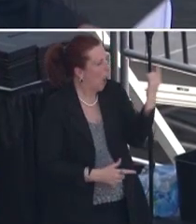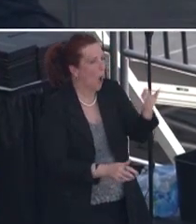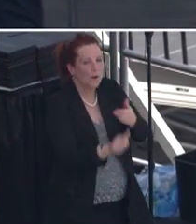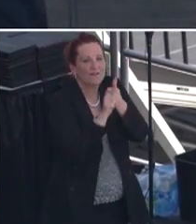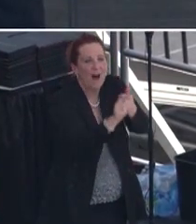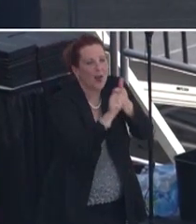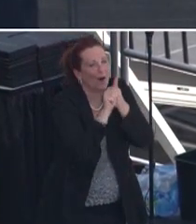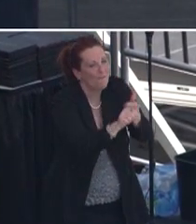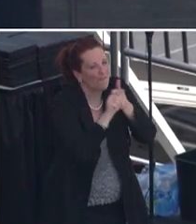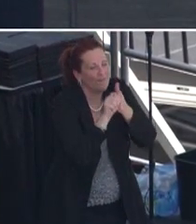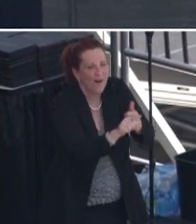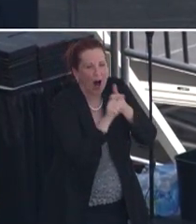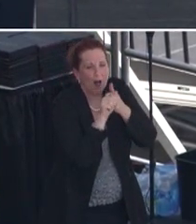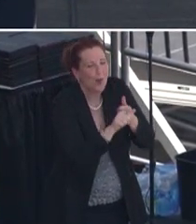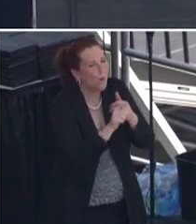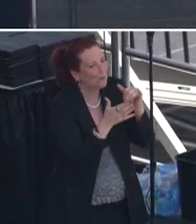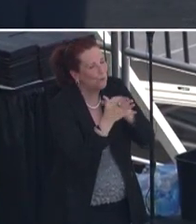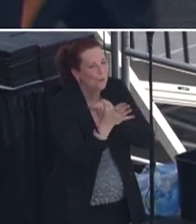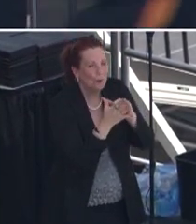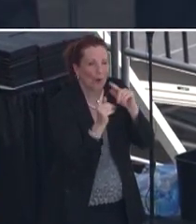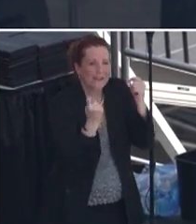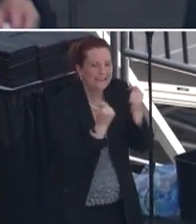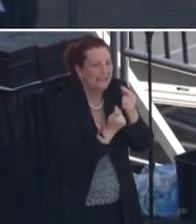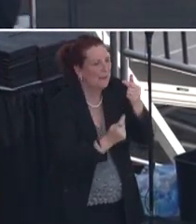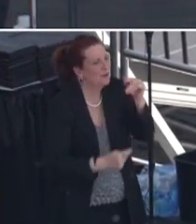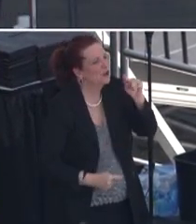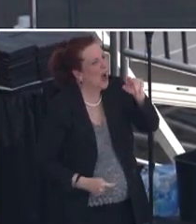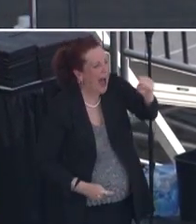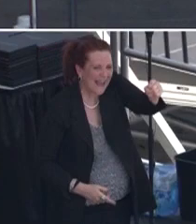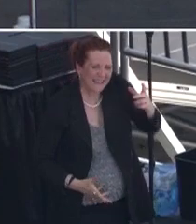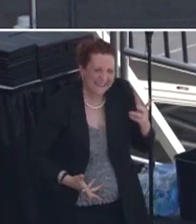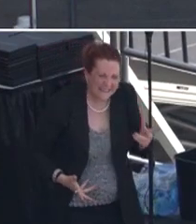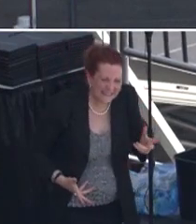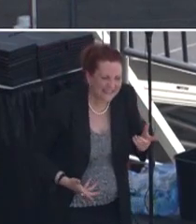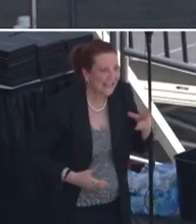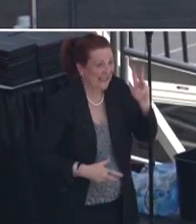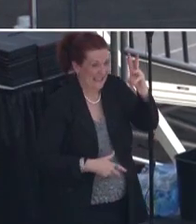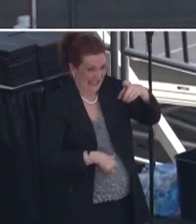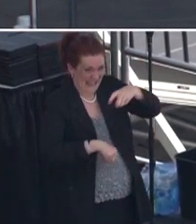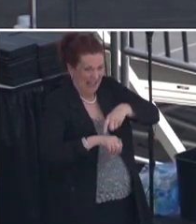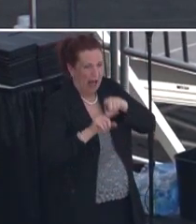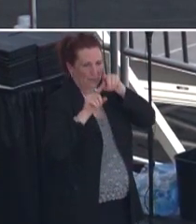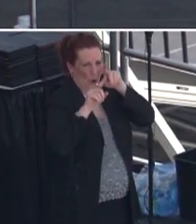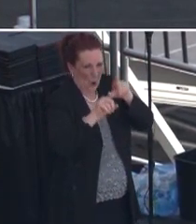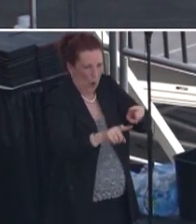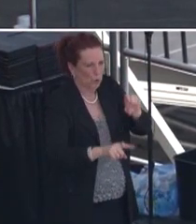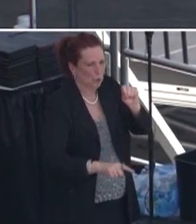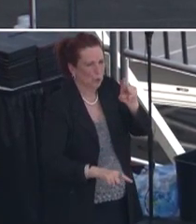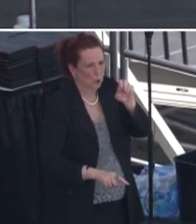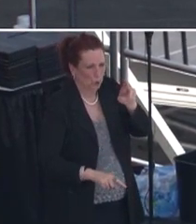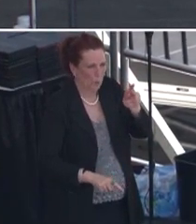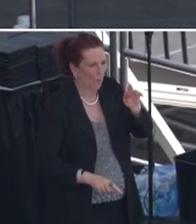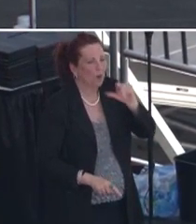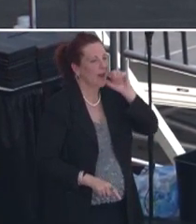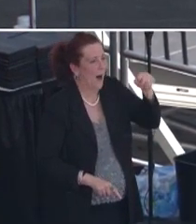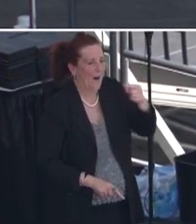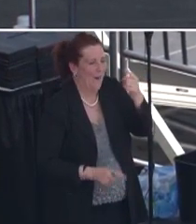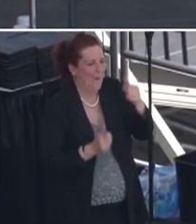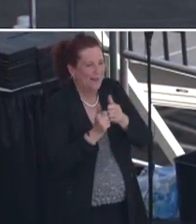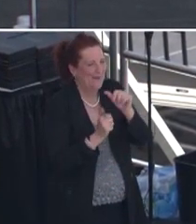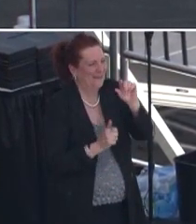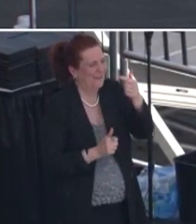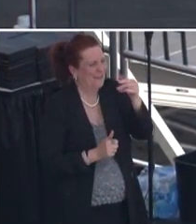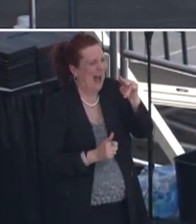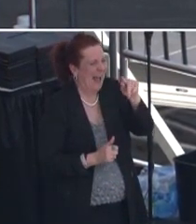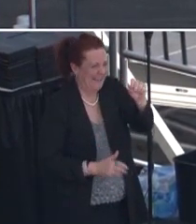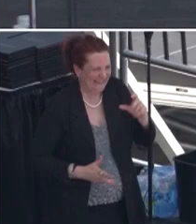find Don and Marilyn. I've been to 6 Super Bowls, but not with the Giants. I've never been